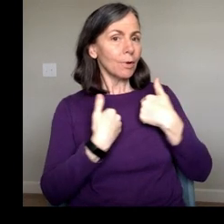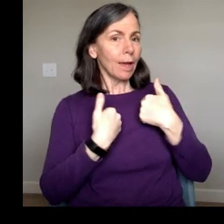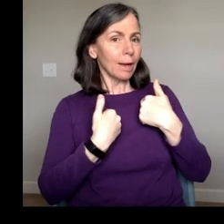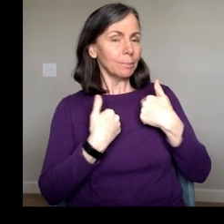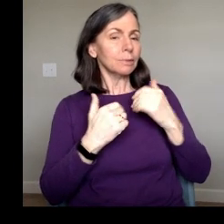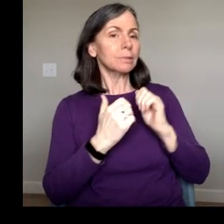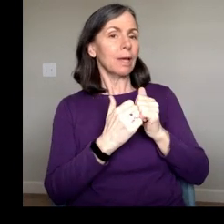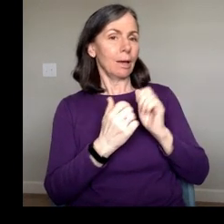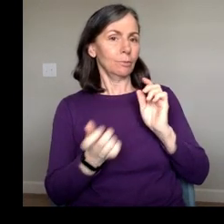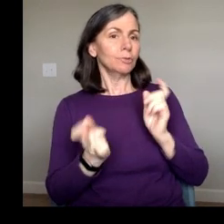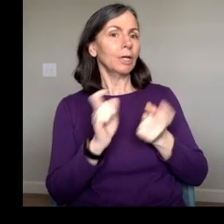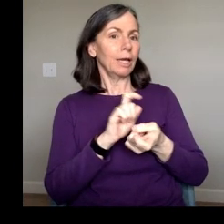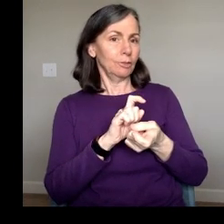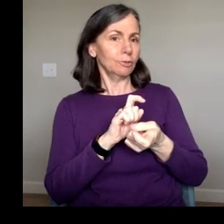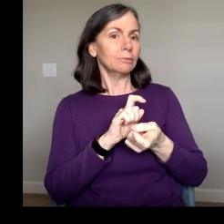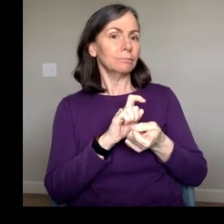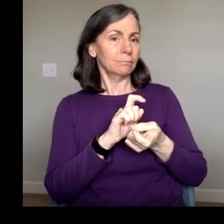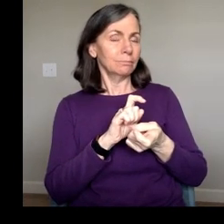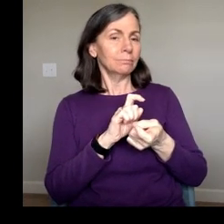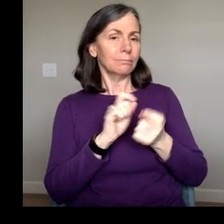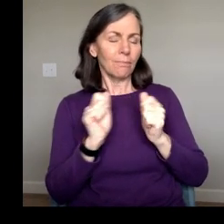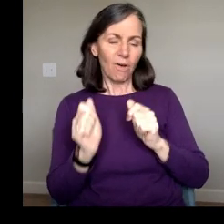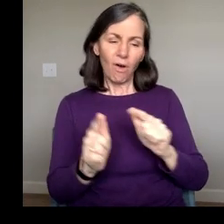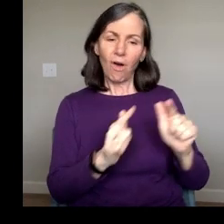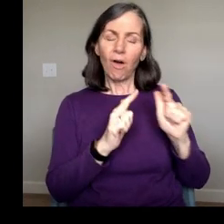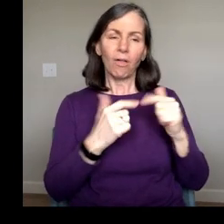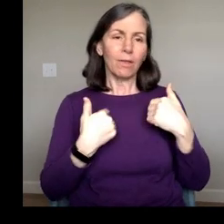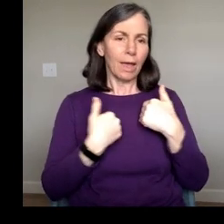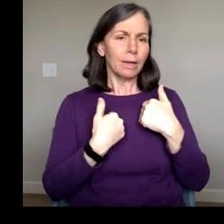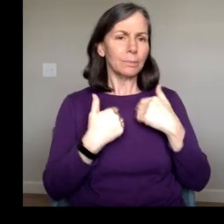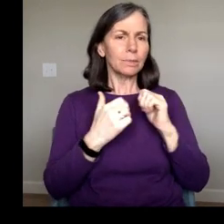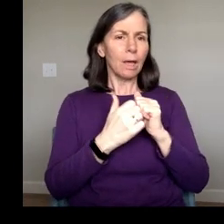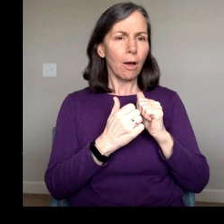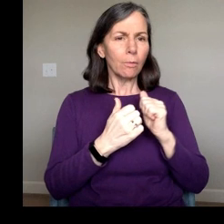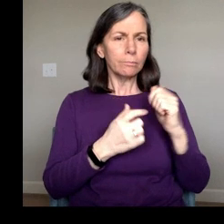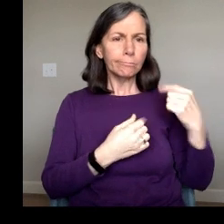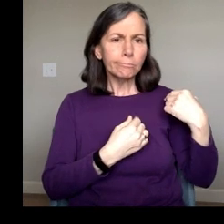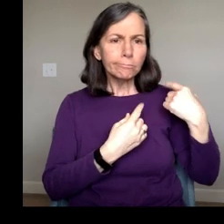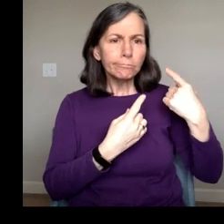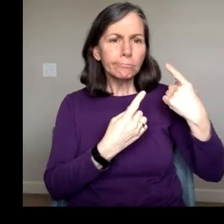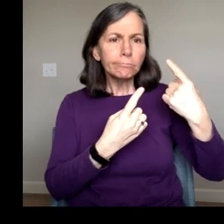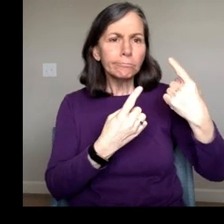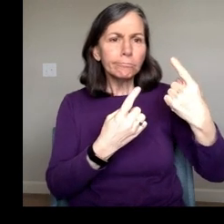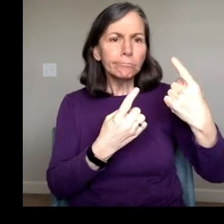fish. We're learning about how all animal bodies evolved.